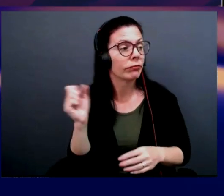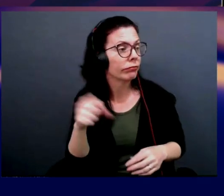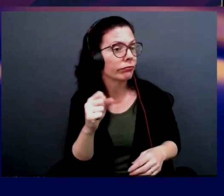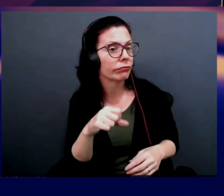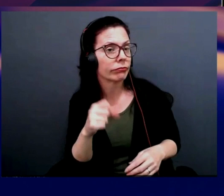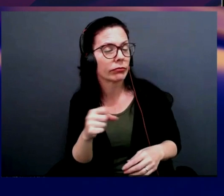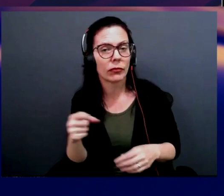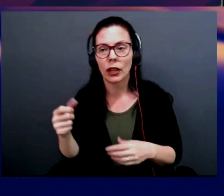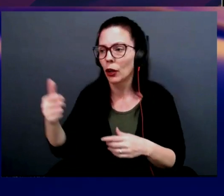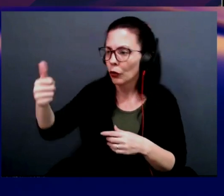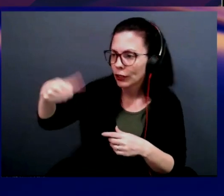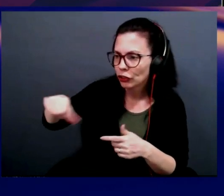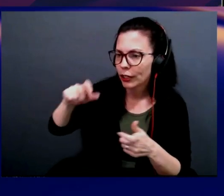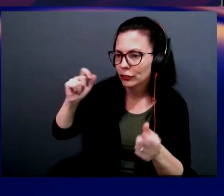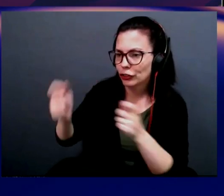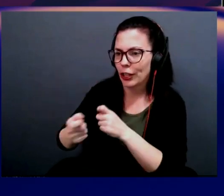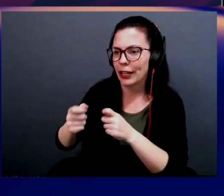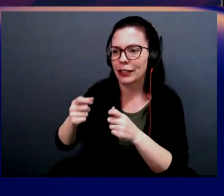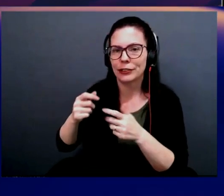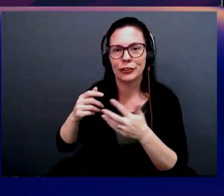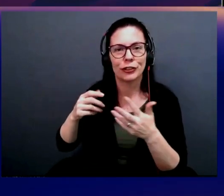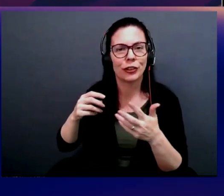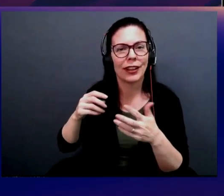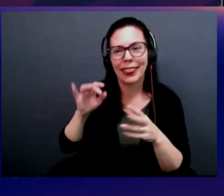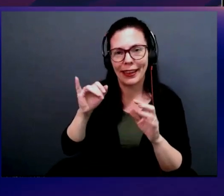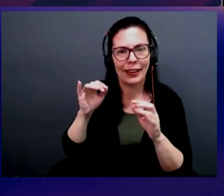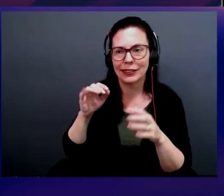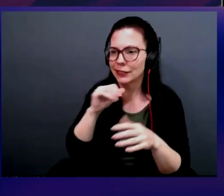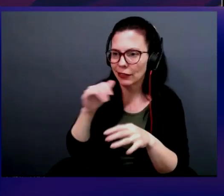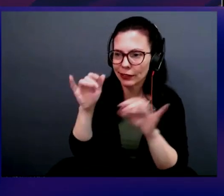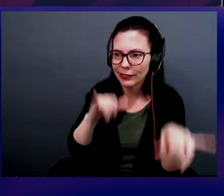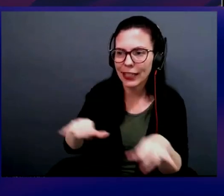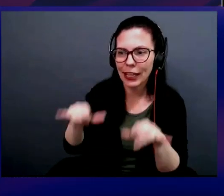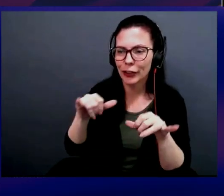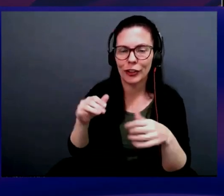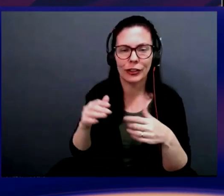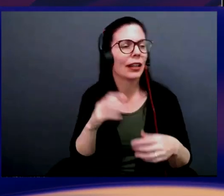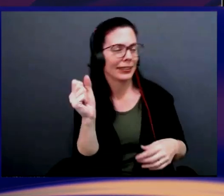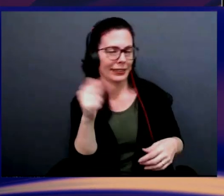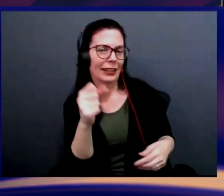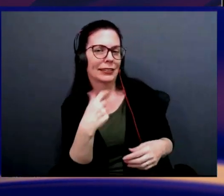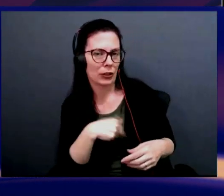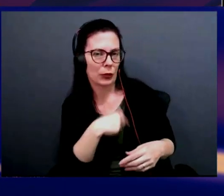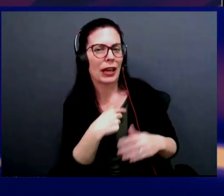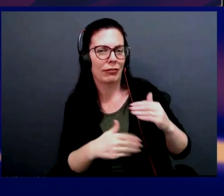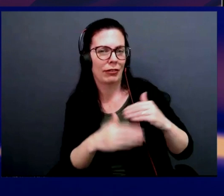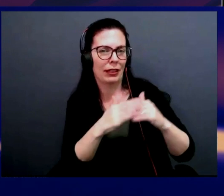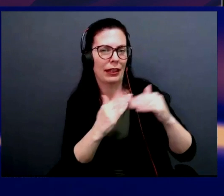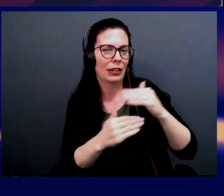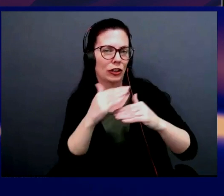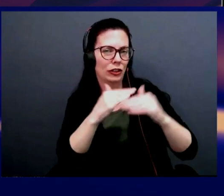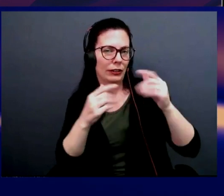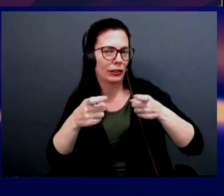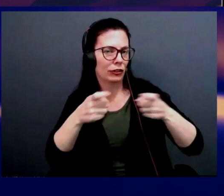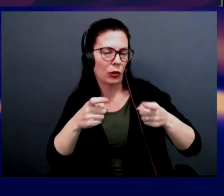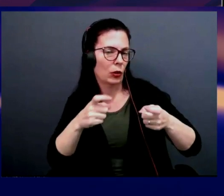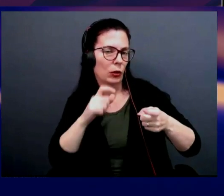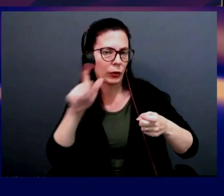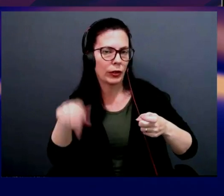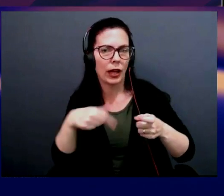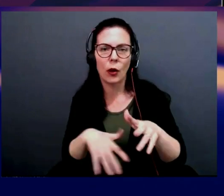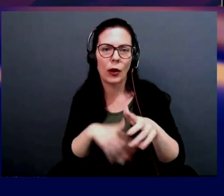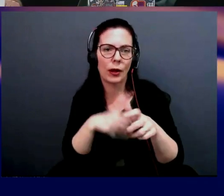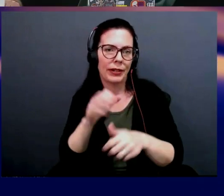the changes if it doesn't meet a standard or something. Yeah, and we built in like layers of control so that it's not just like you update a Figma file